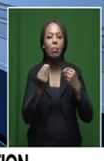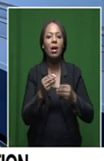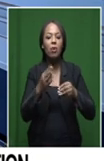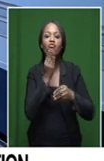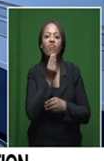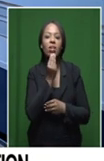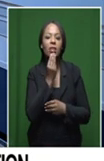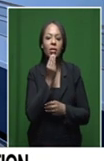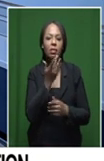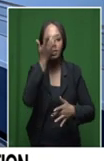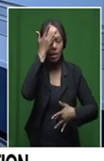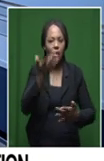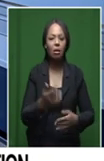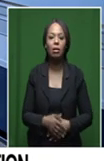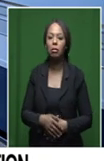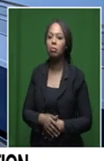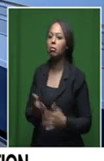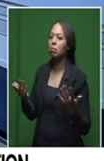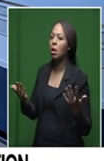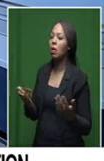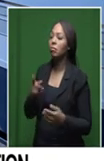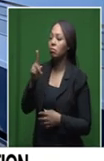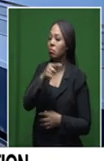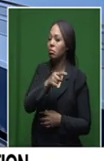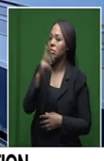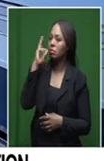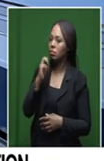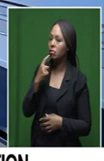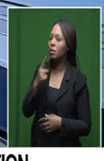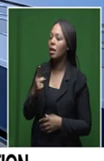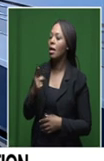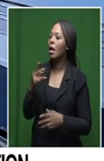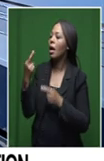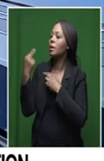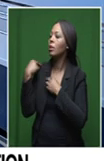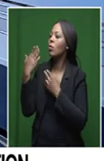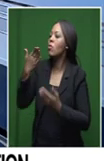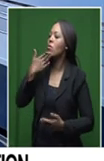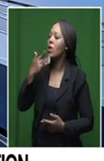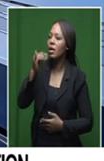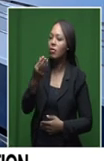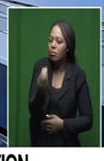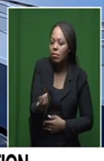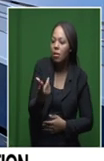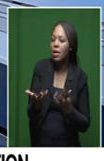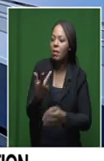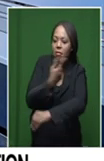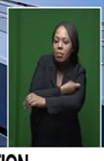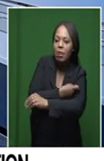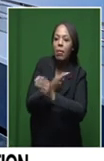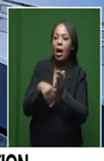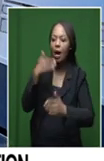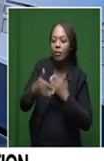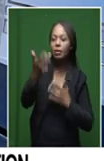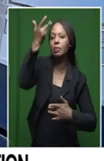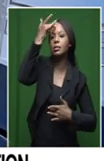hear what Dr. Bamford has to say about that. So who takes responsibility for if anything happens to a 12-year-old, 13, 14, or whatever it might be,